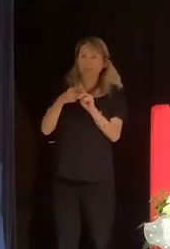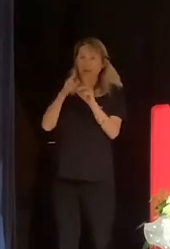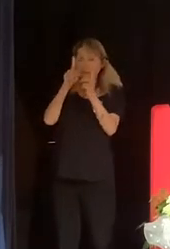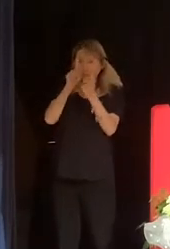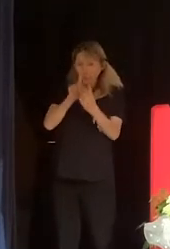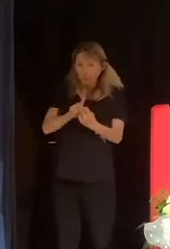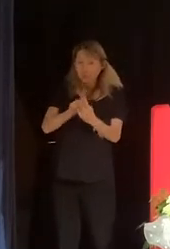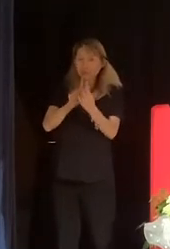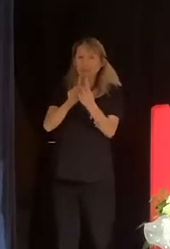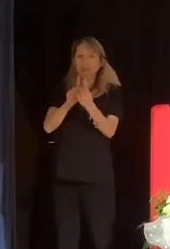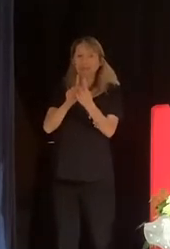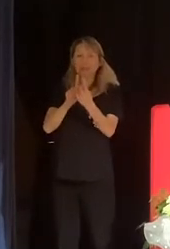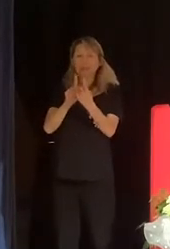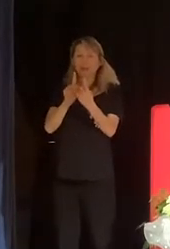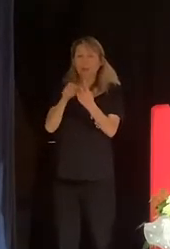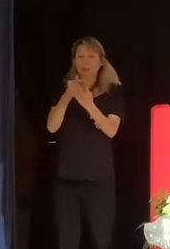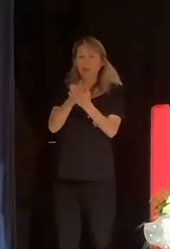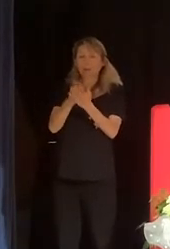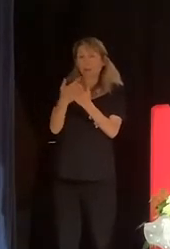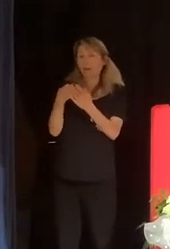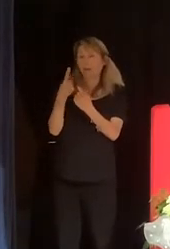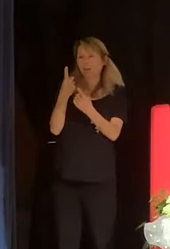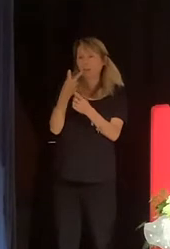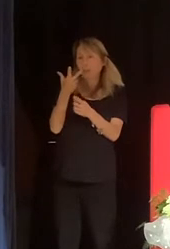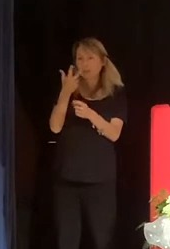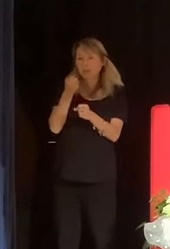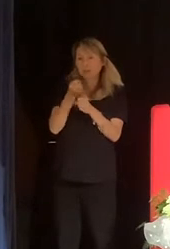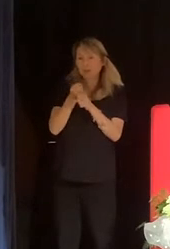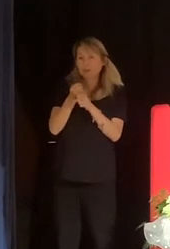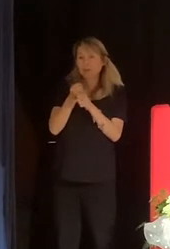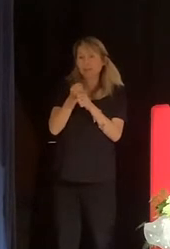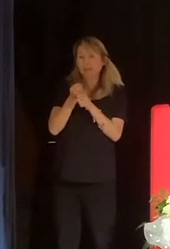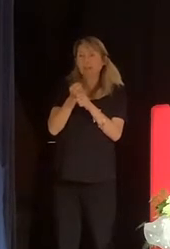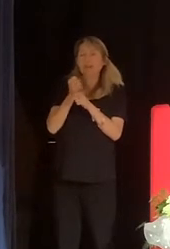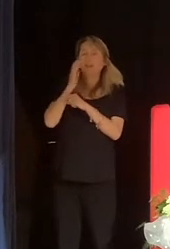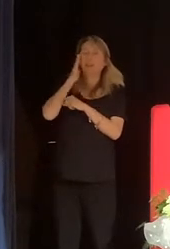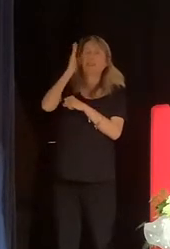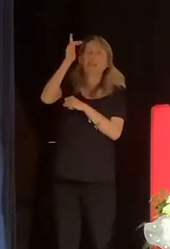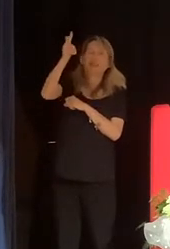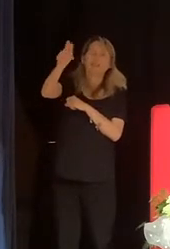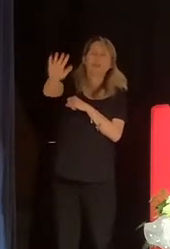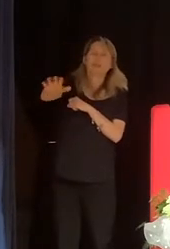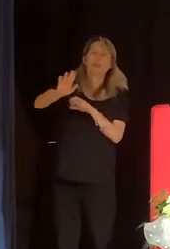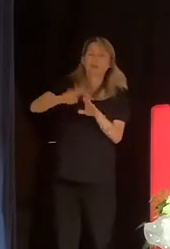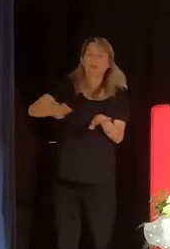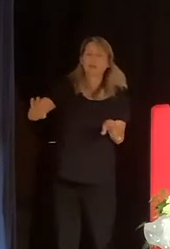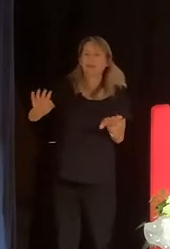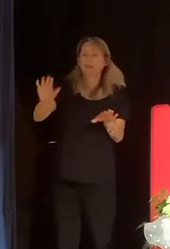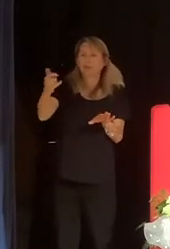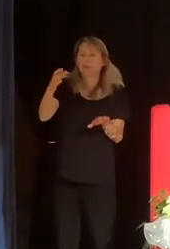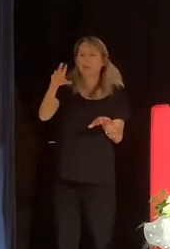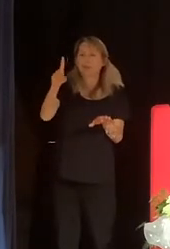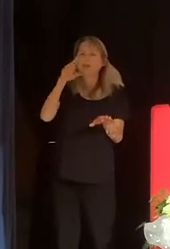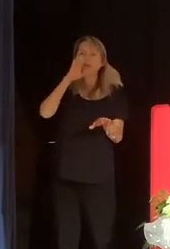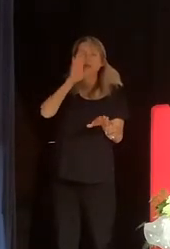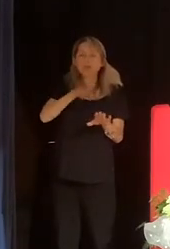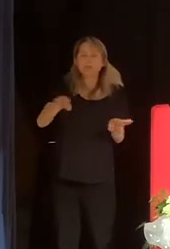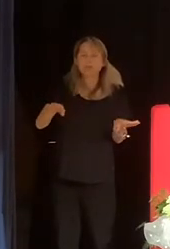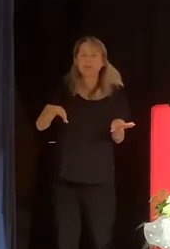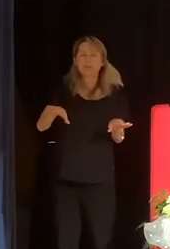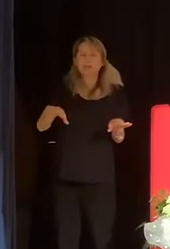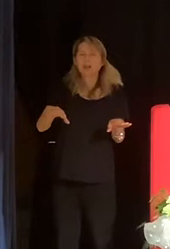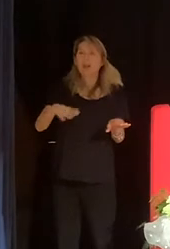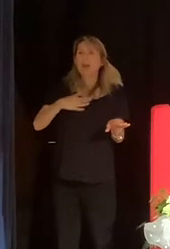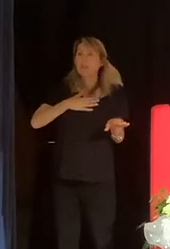3 years. In the decades to come, you can tell your children and grandchildren that the year that you graduated